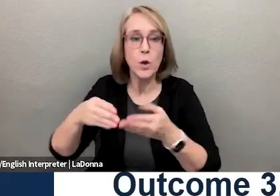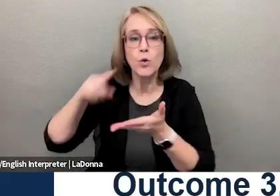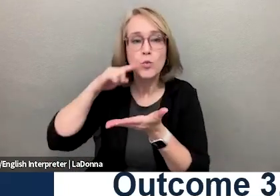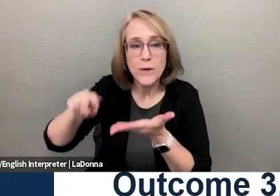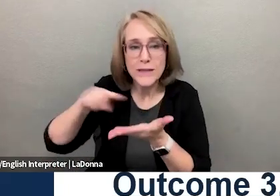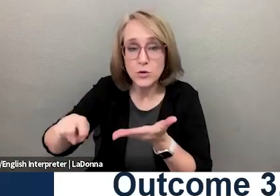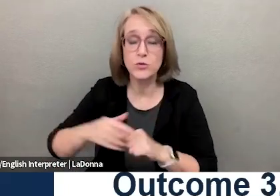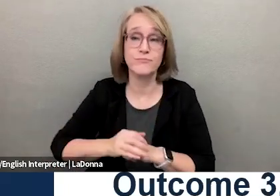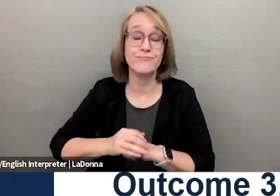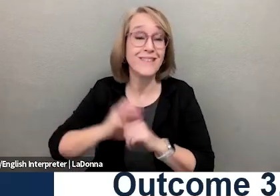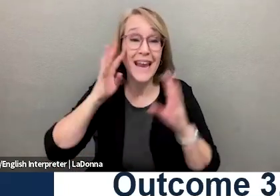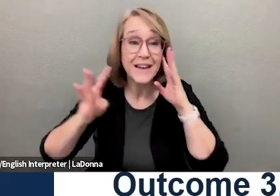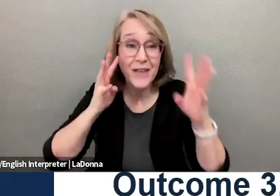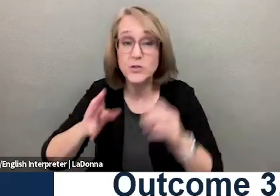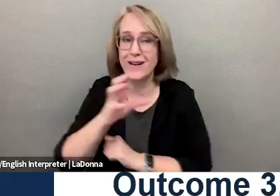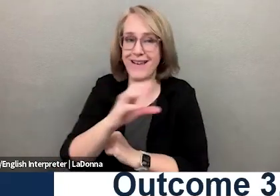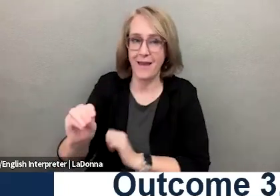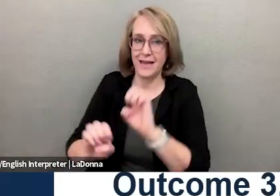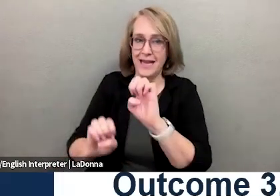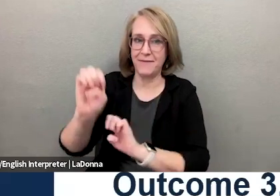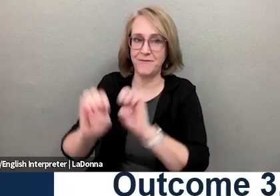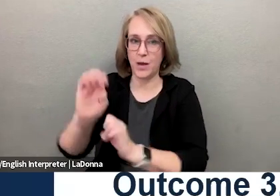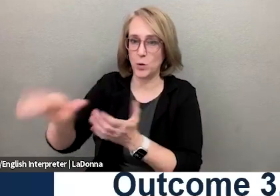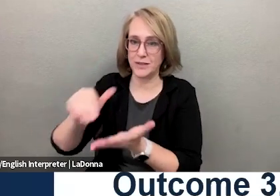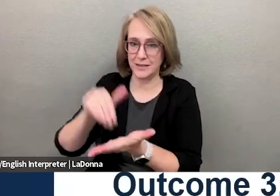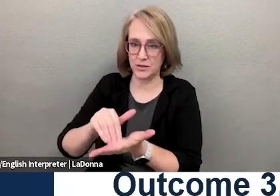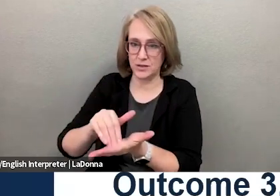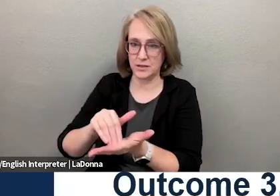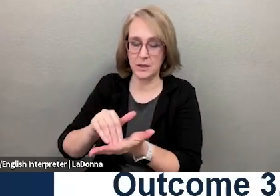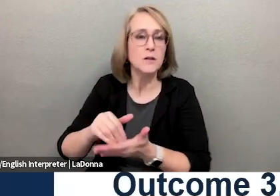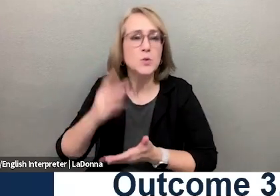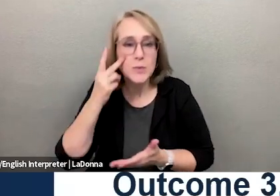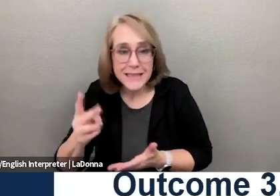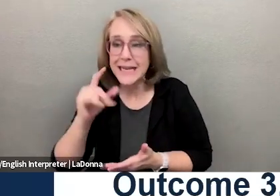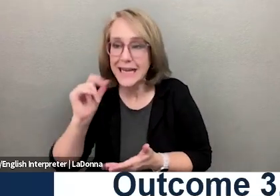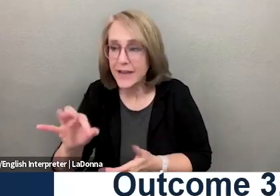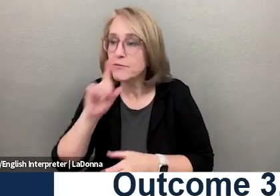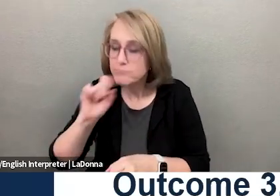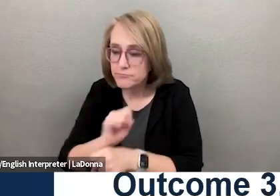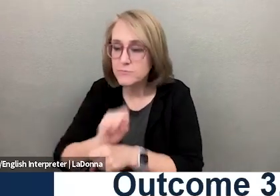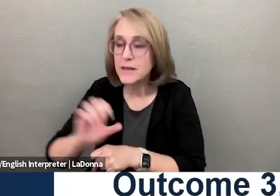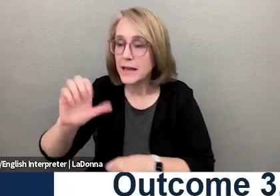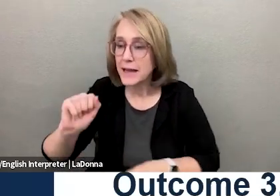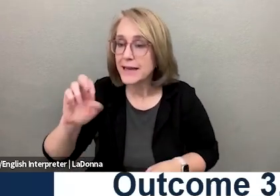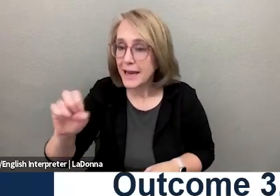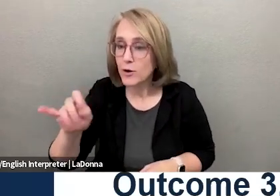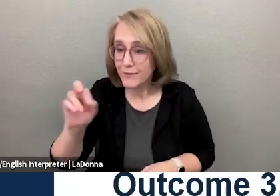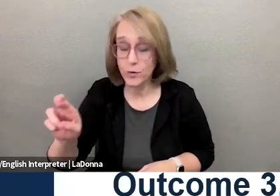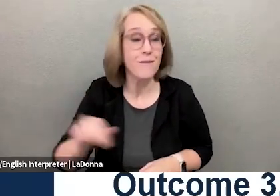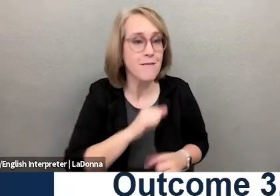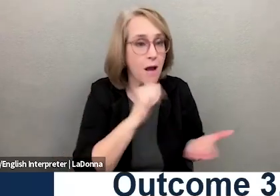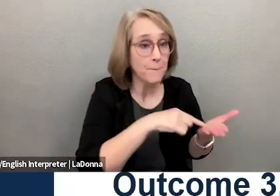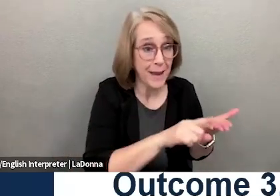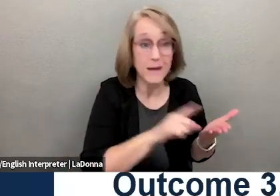center to identify the return on investment, the ROI of caregiver support for unpaid family